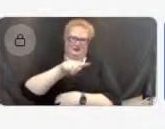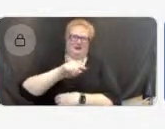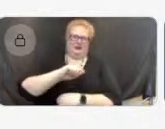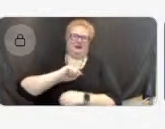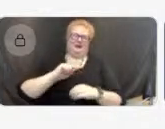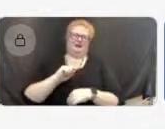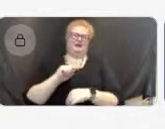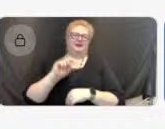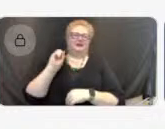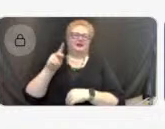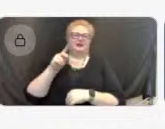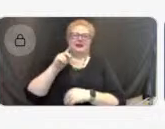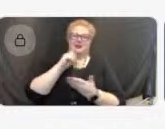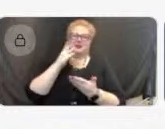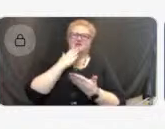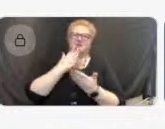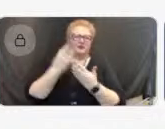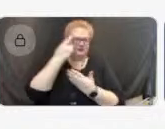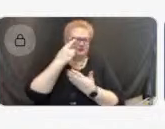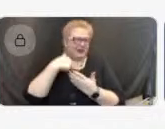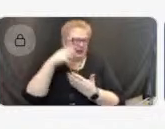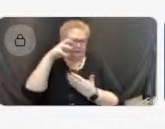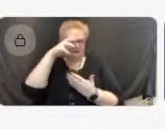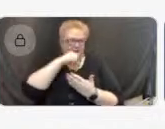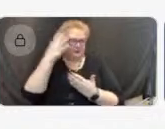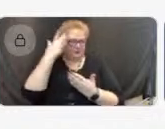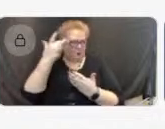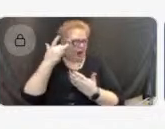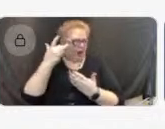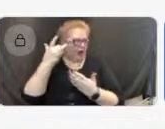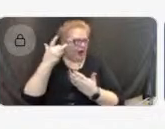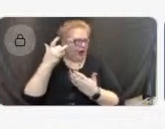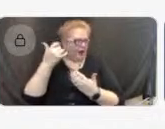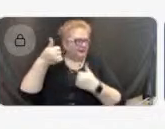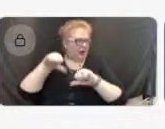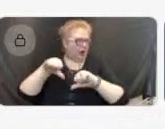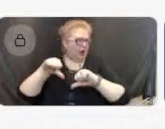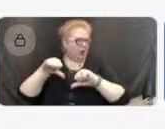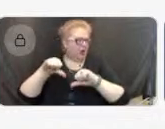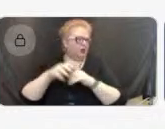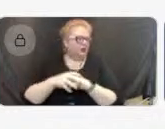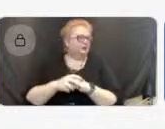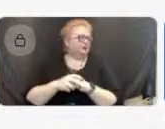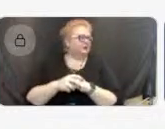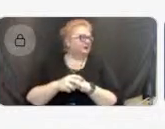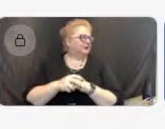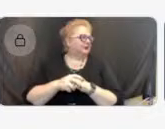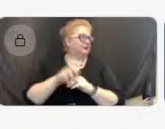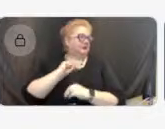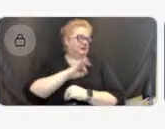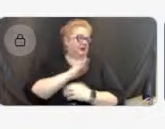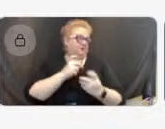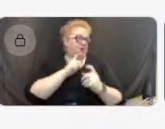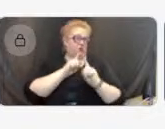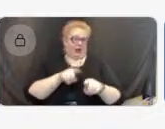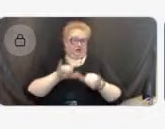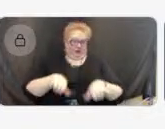Is there a good reason, I guess? Staff, would y'all like to answer that